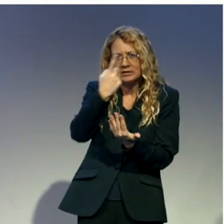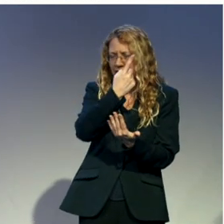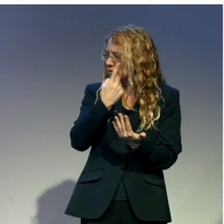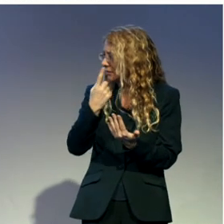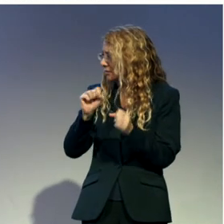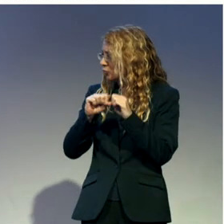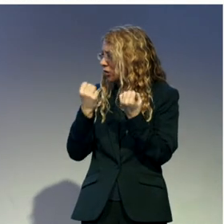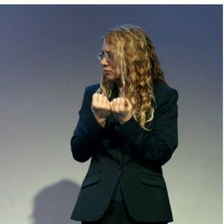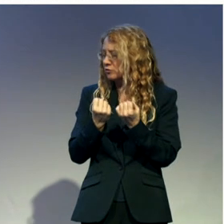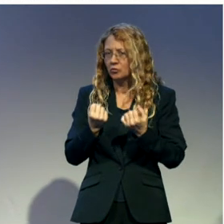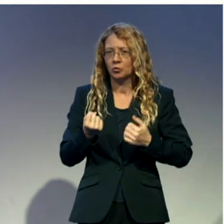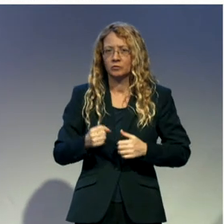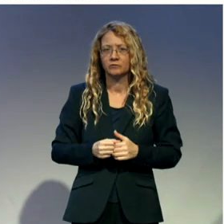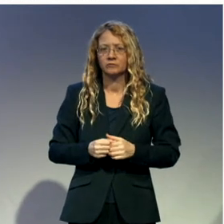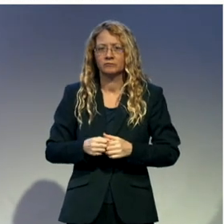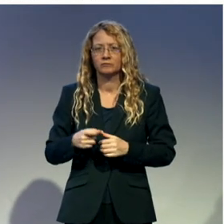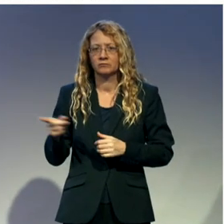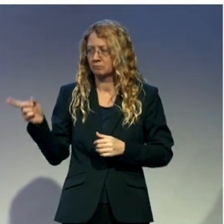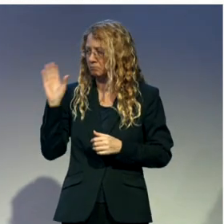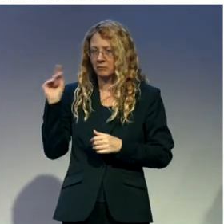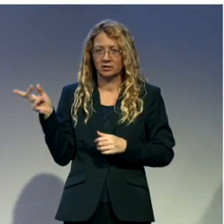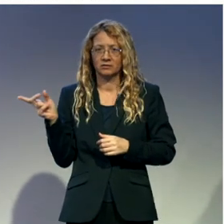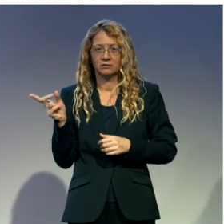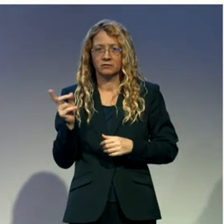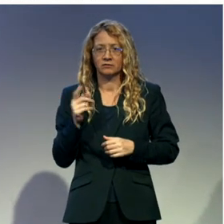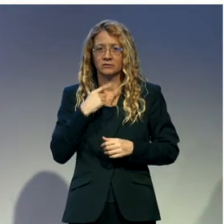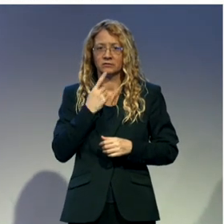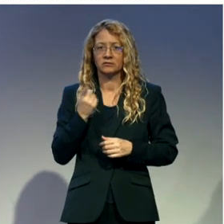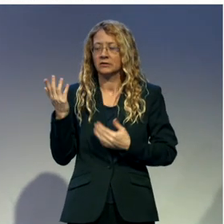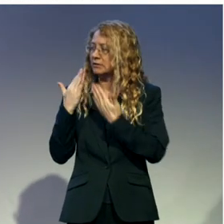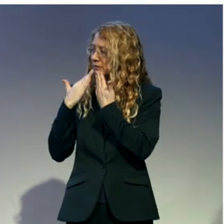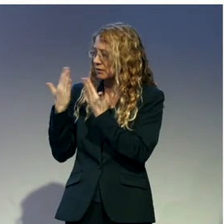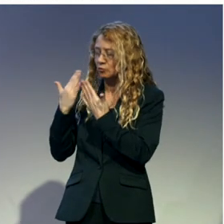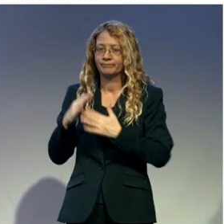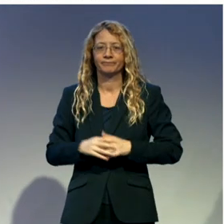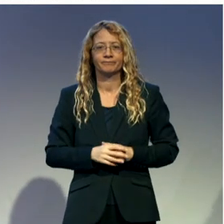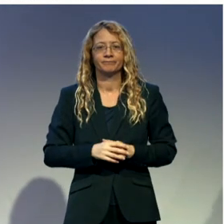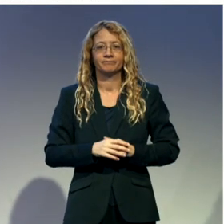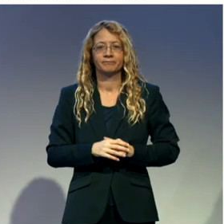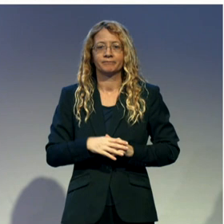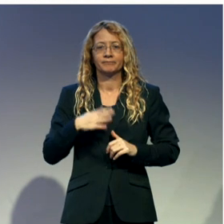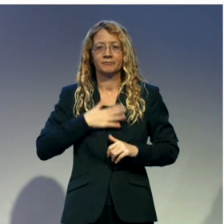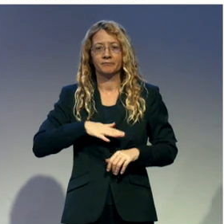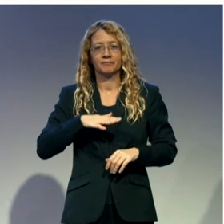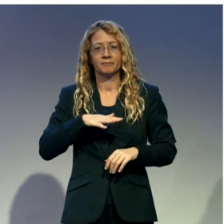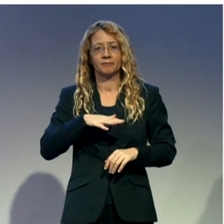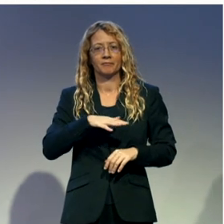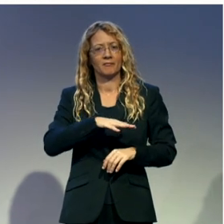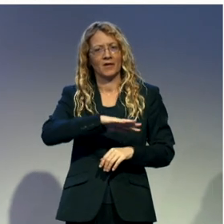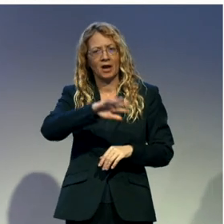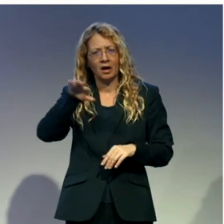Thank you, Shalini. And I want all of you to notice that why I am a part of